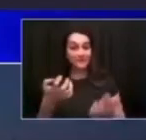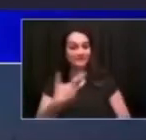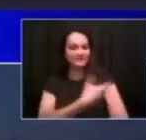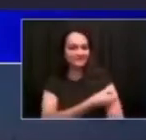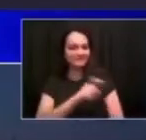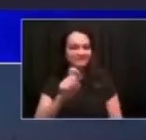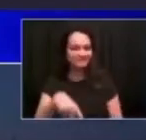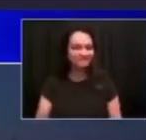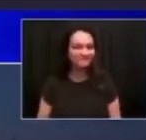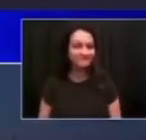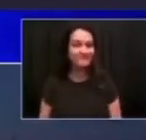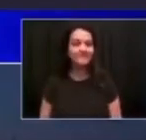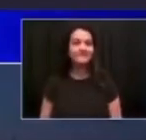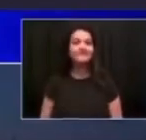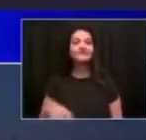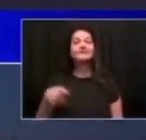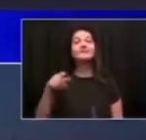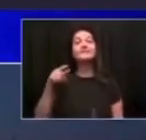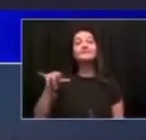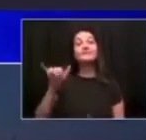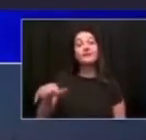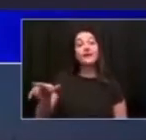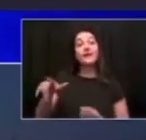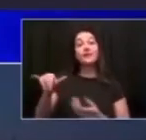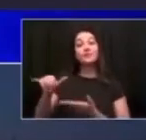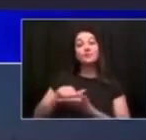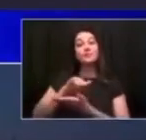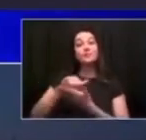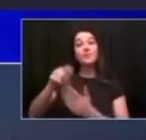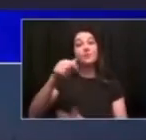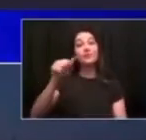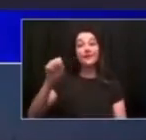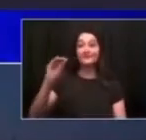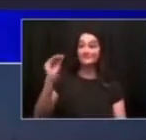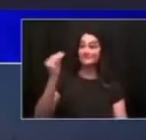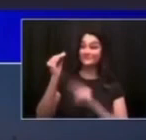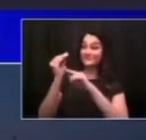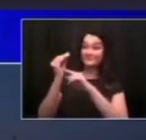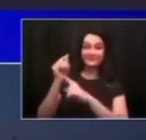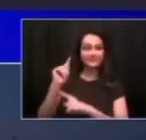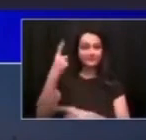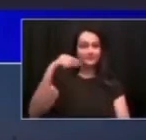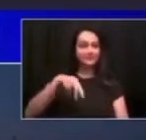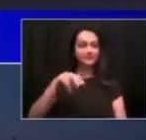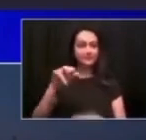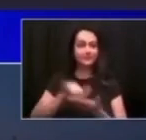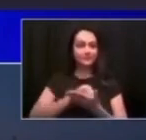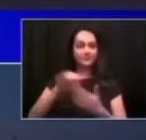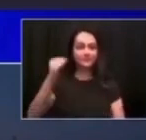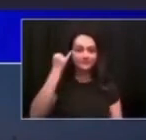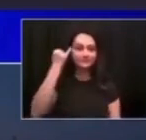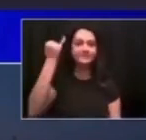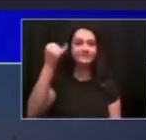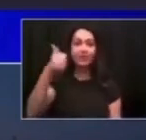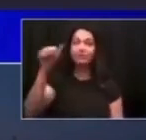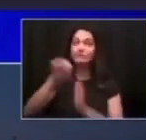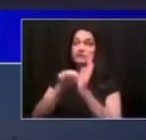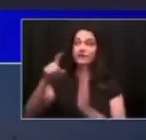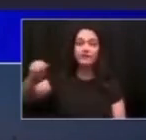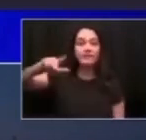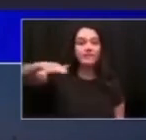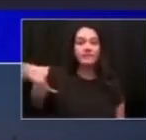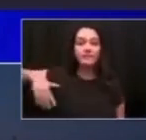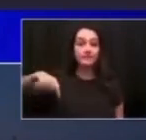vaccination for workers and customers in indoor dining, in indoor fitness facilities, indoor entertainment